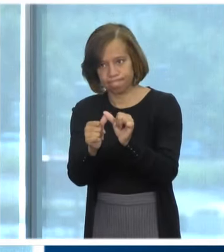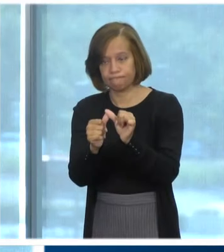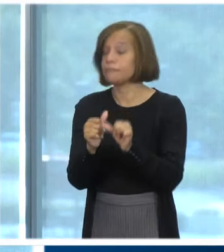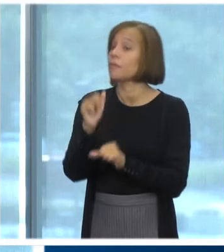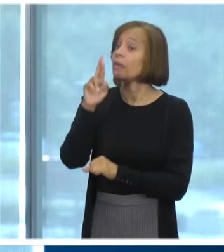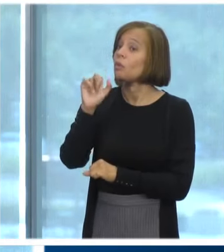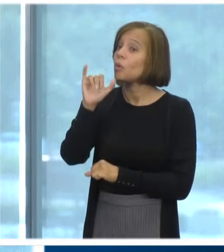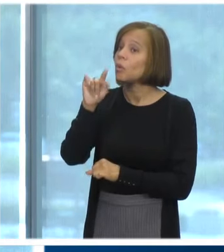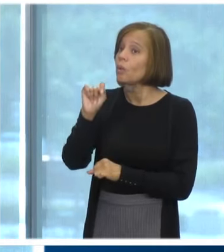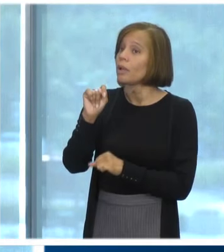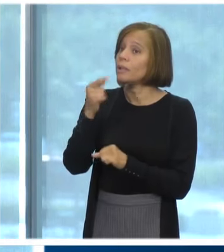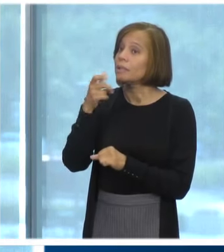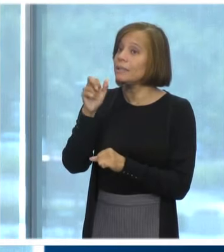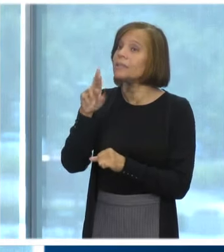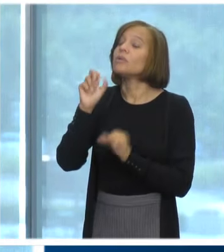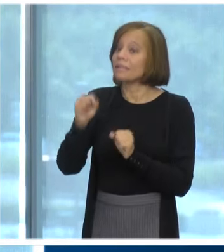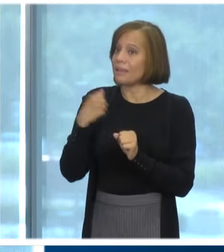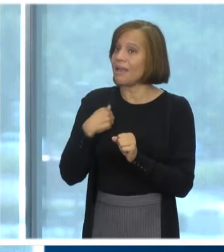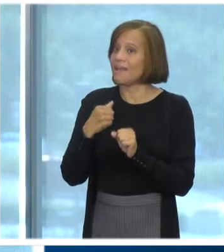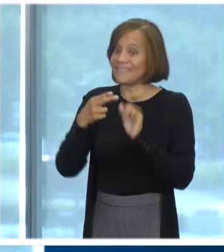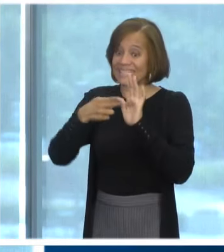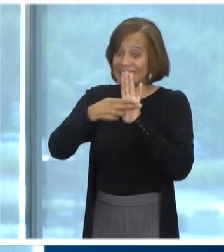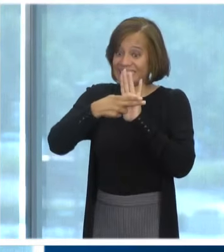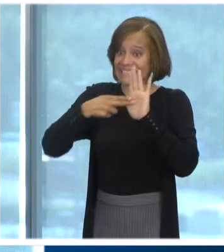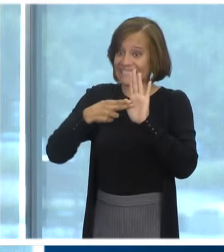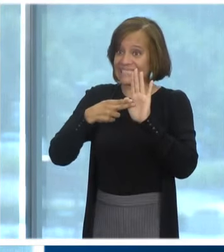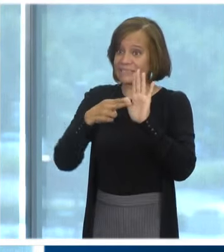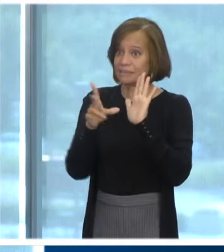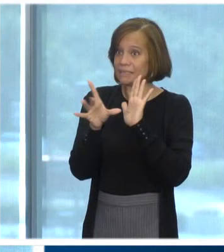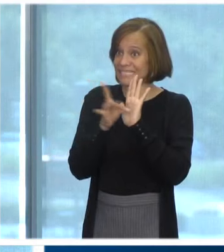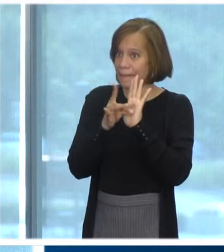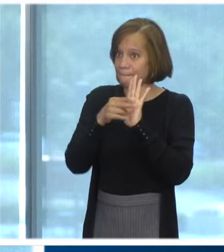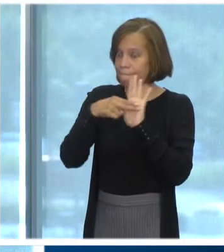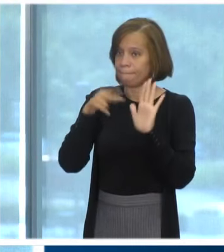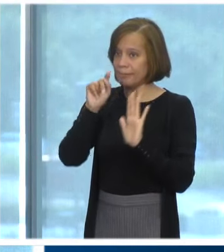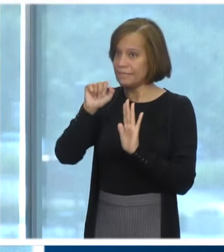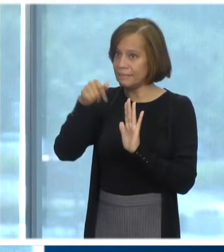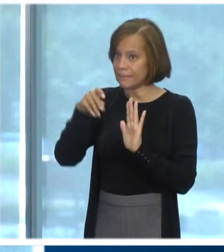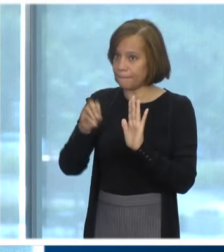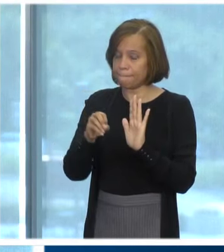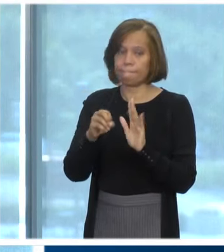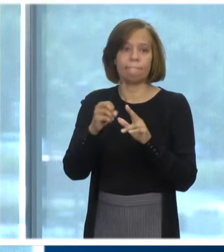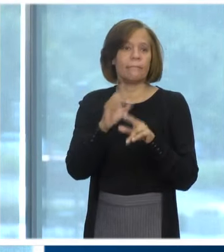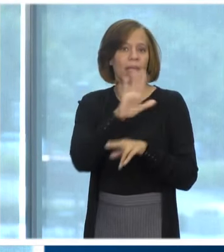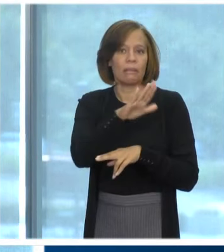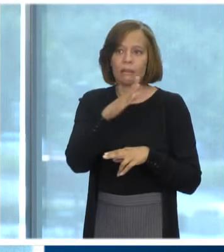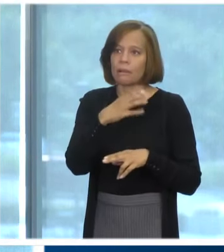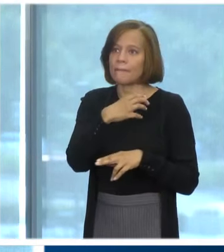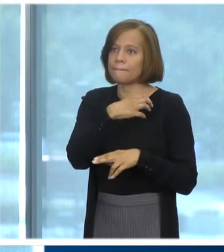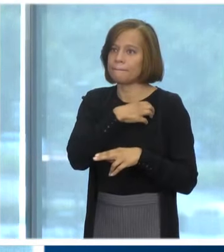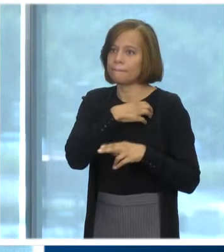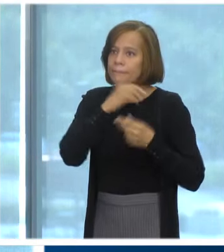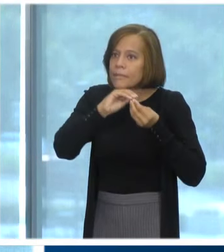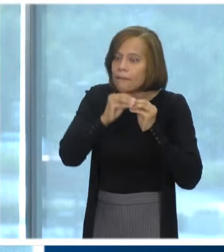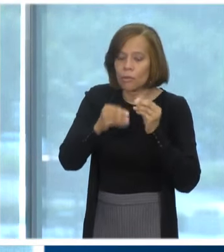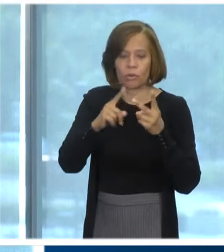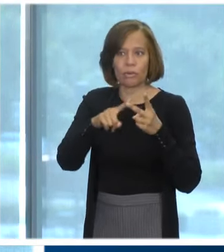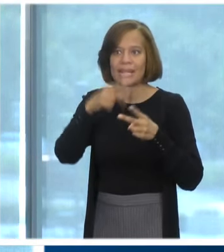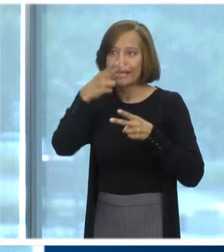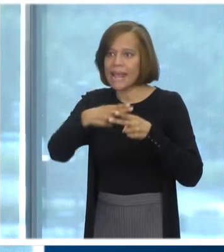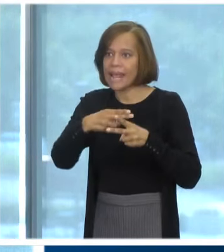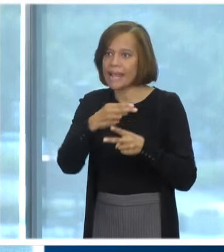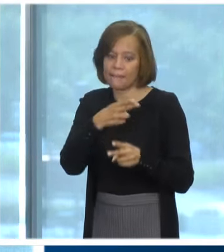it. That tape can have the officer's badge number and or name on it. That makes it significantly easier both for